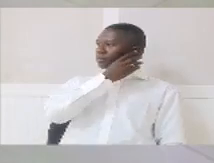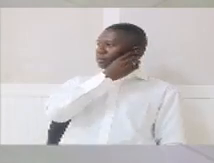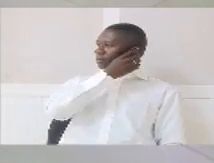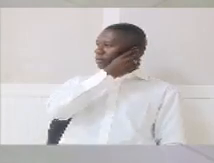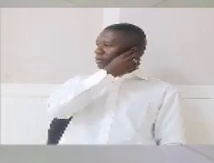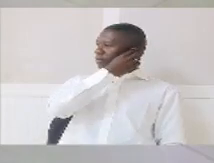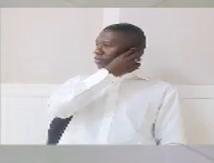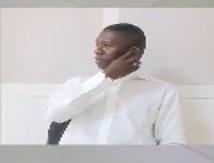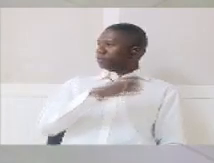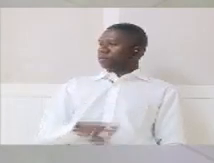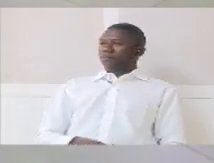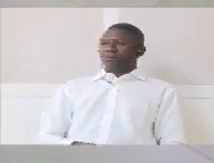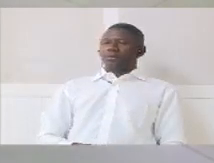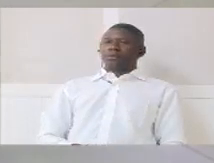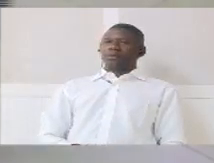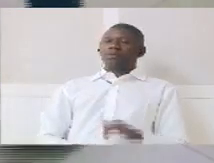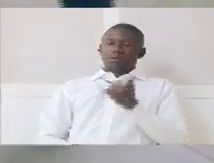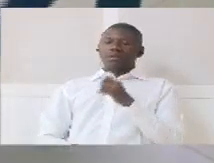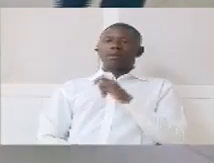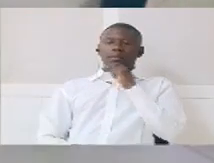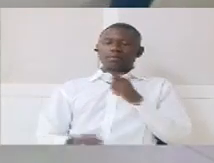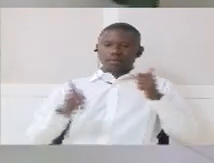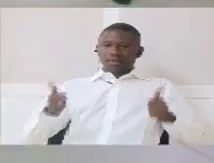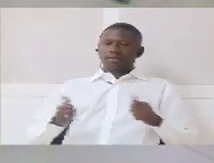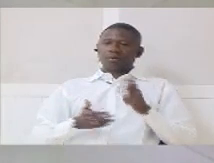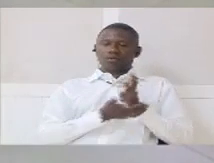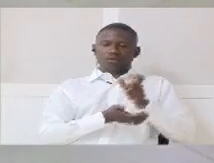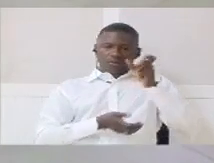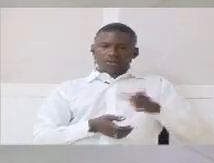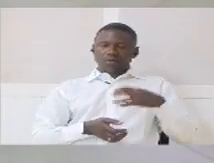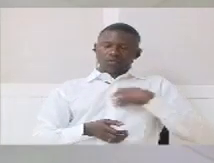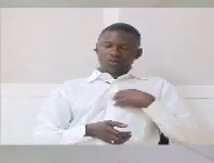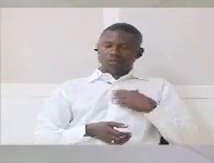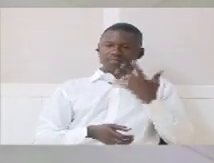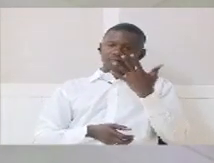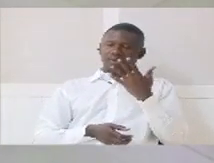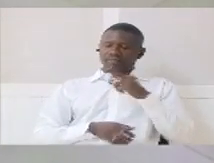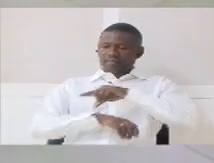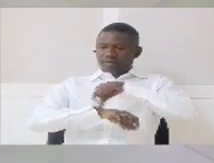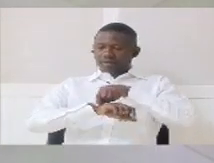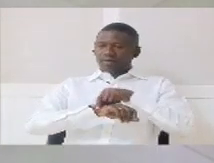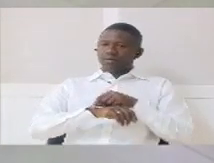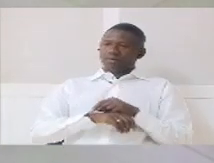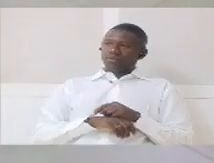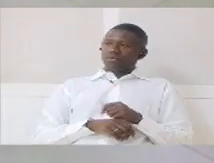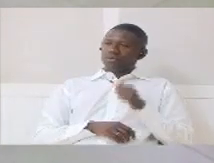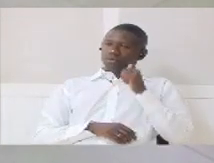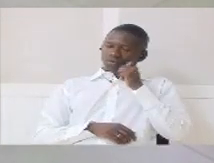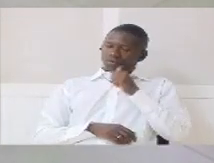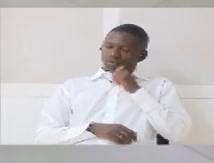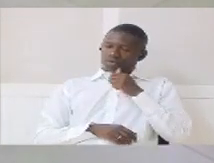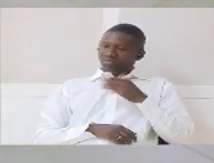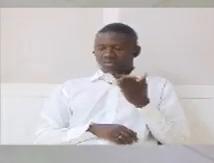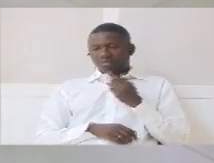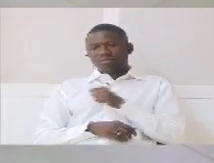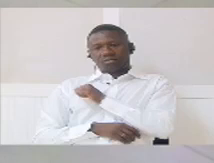Yes. Mr. Chair, the witness would want 5 minutes to ease himself,